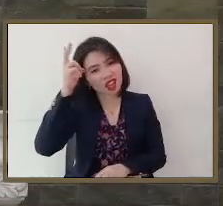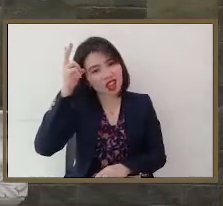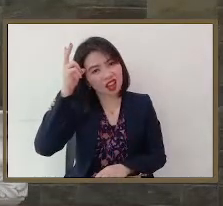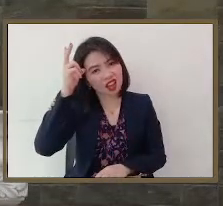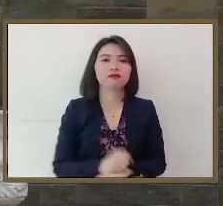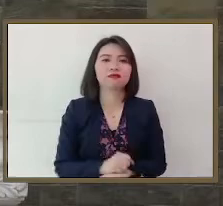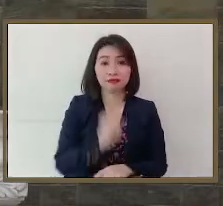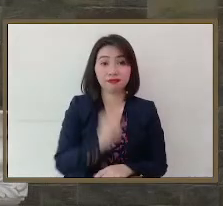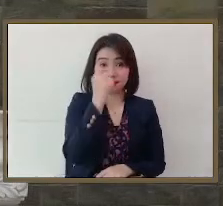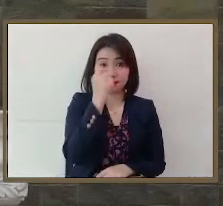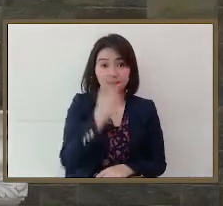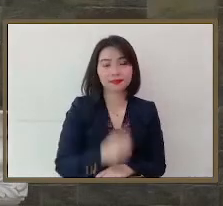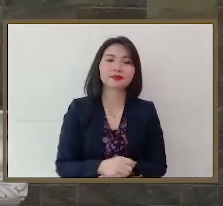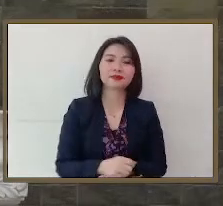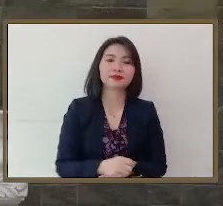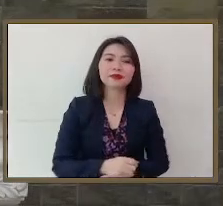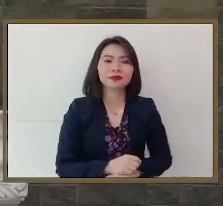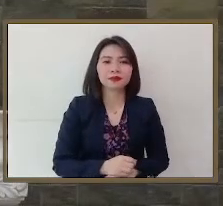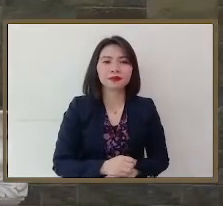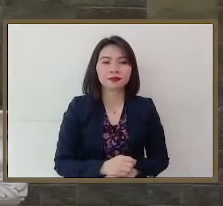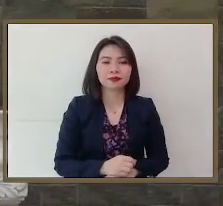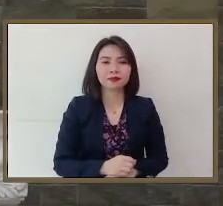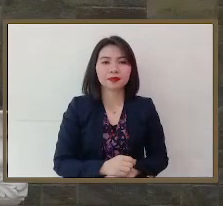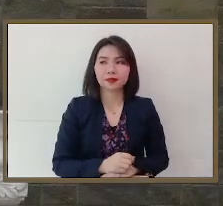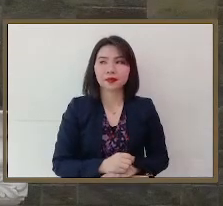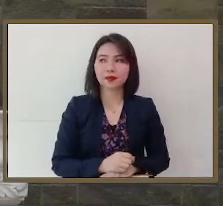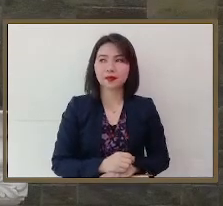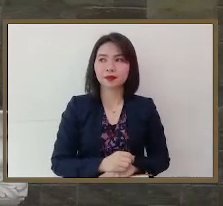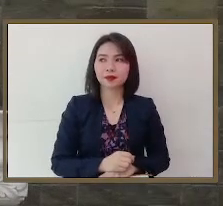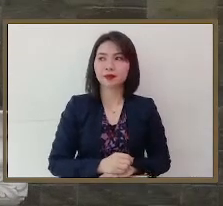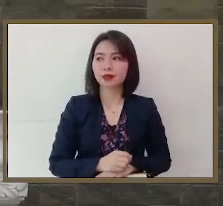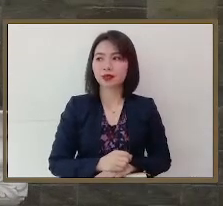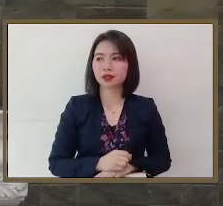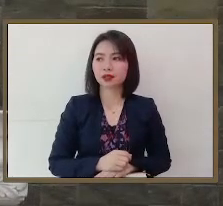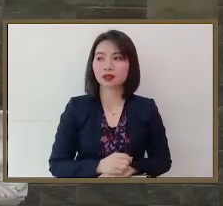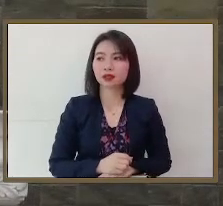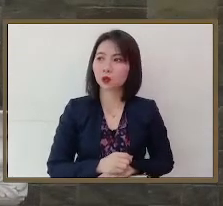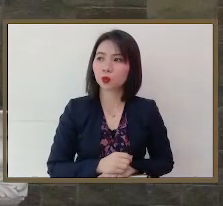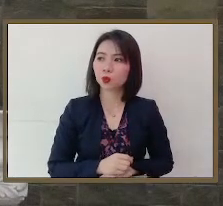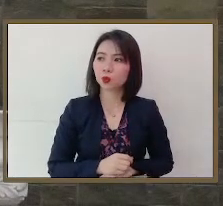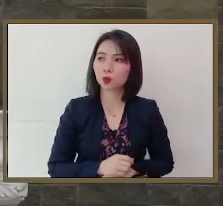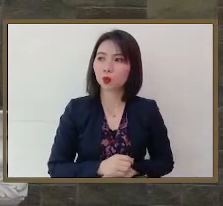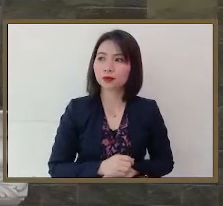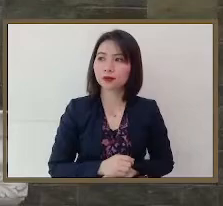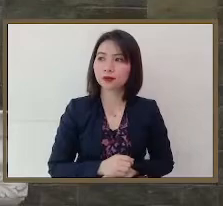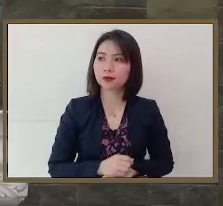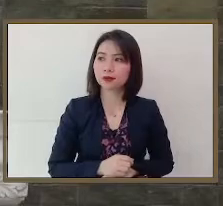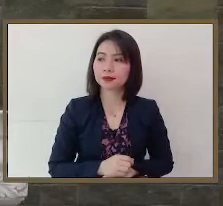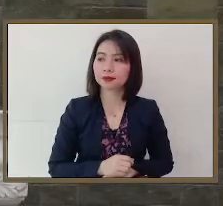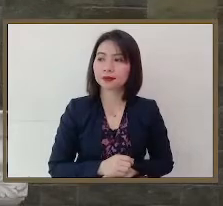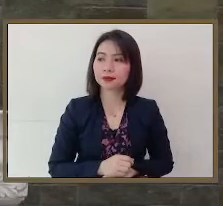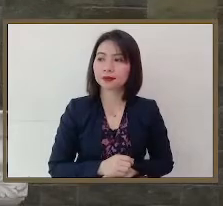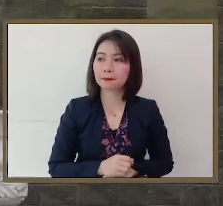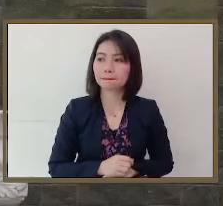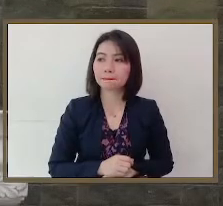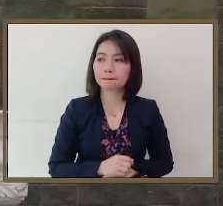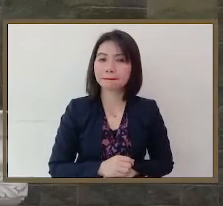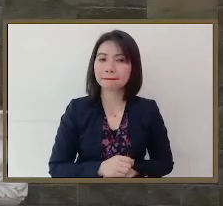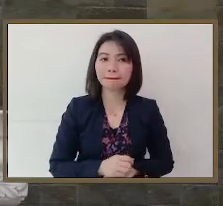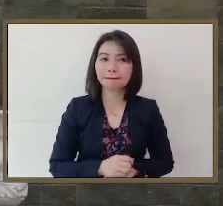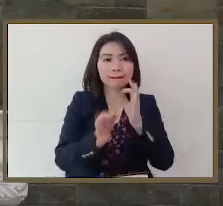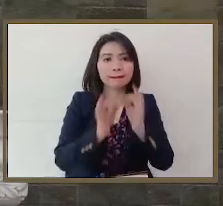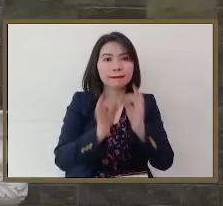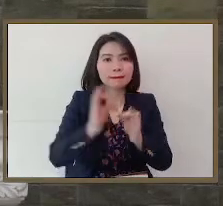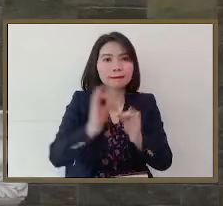Did you get that? You gotta be careful. Brethren, kung ito ay ginawa ng